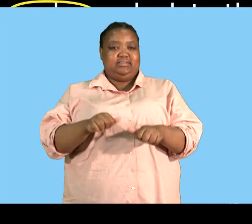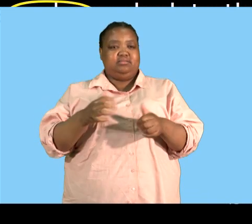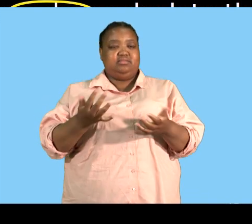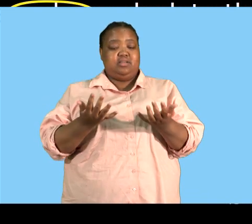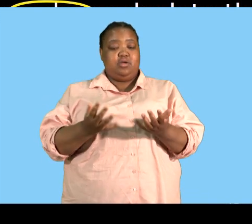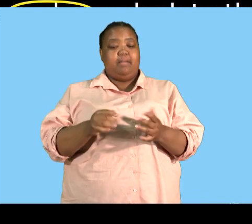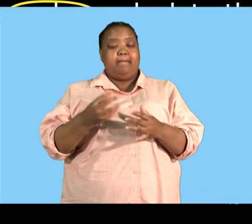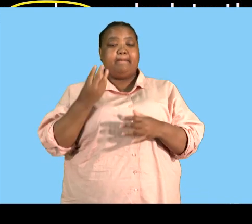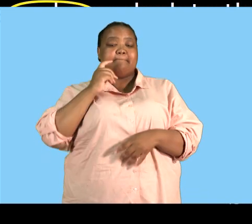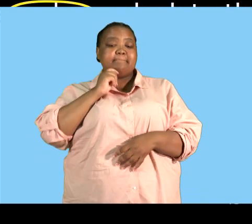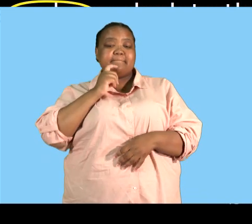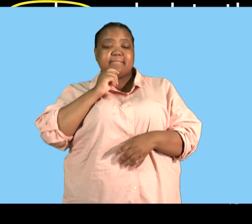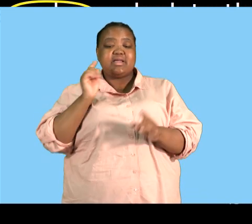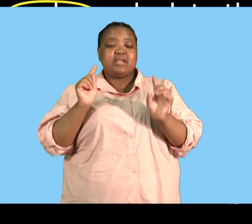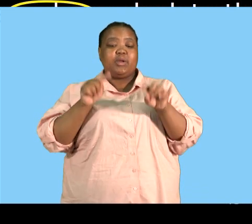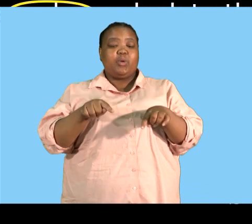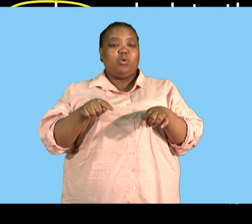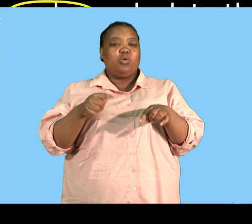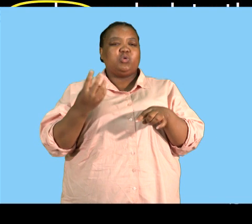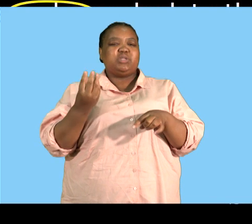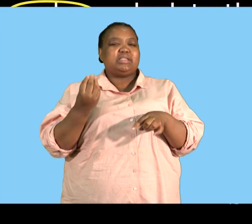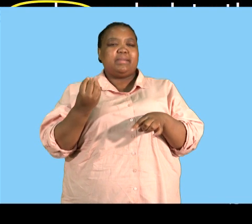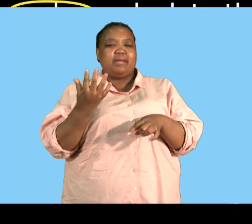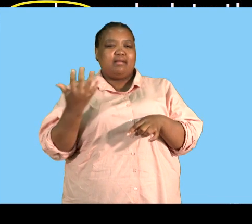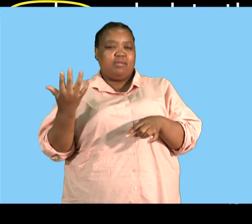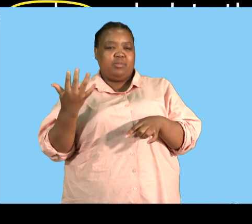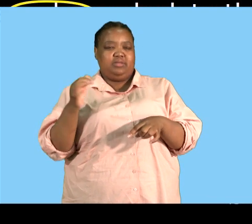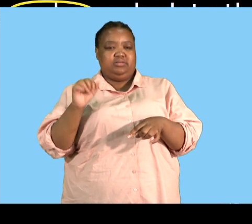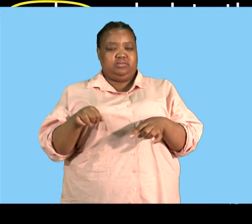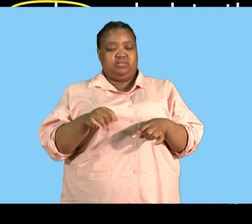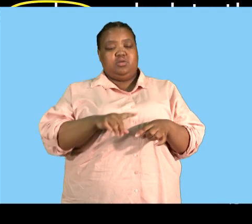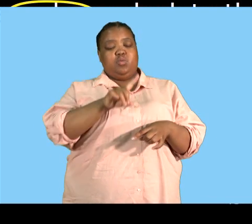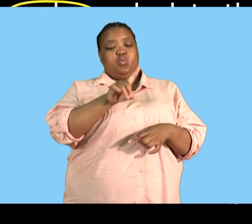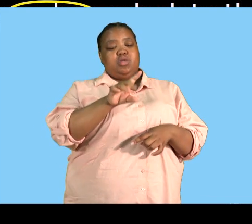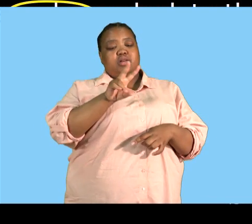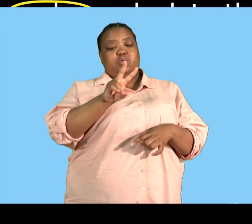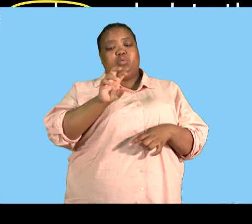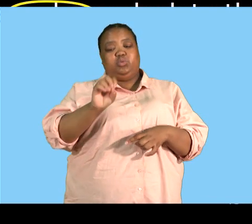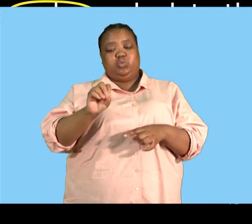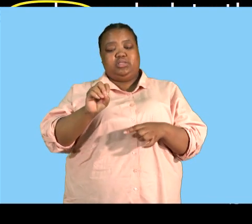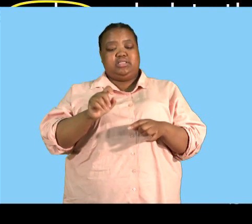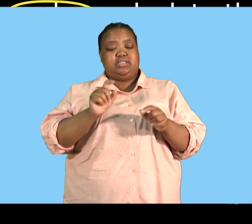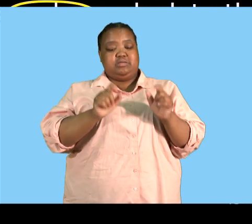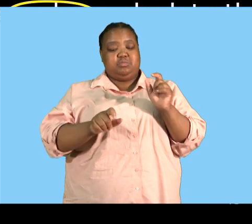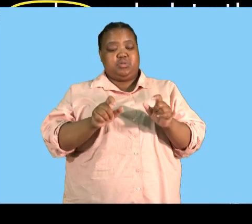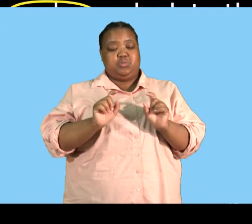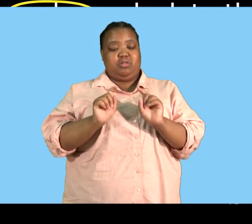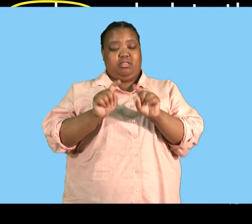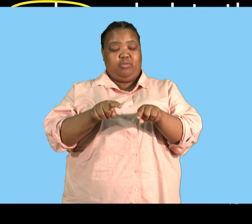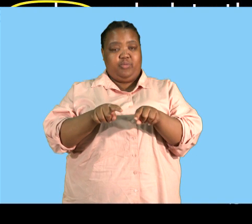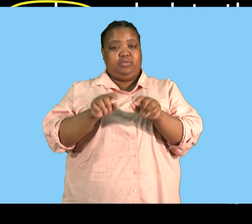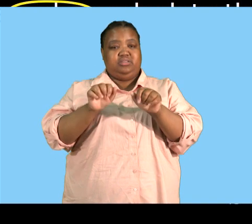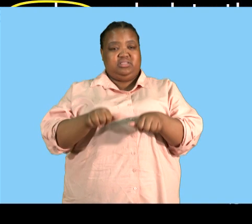have 120 guests, and they are saying 45% of these guests